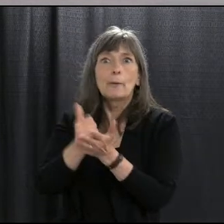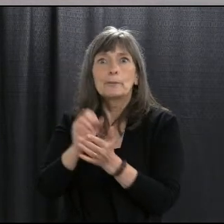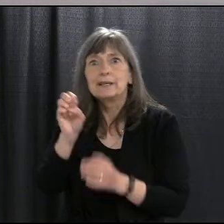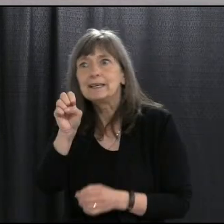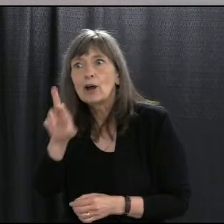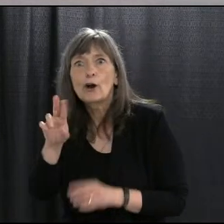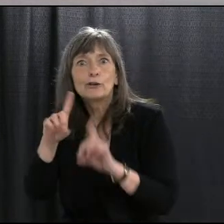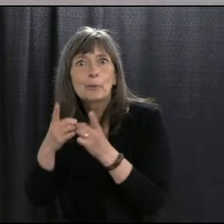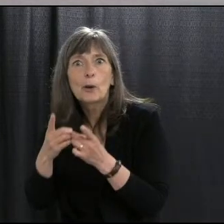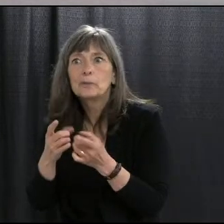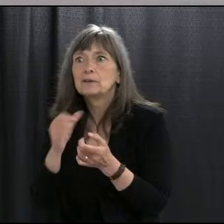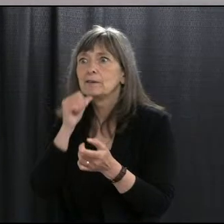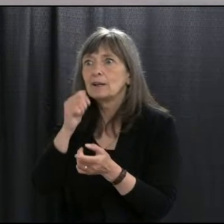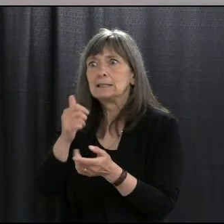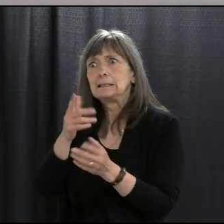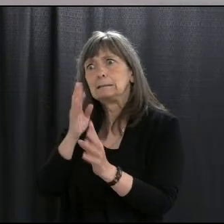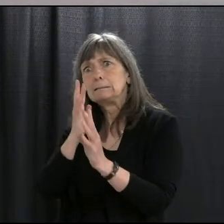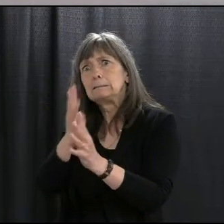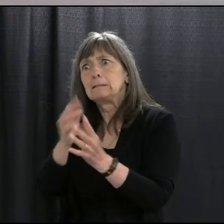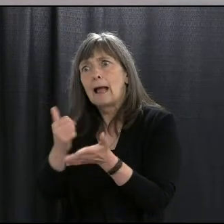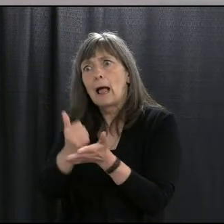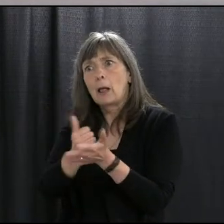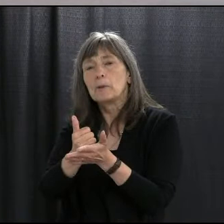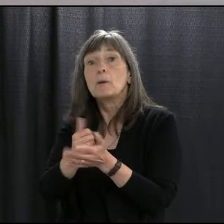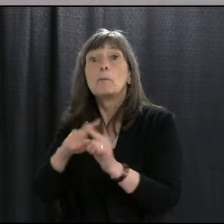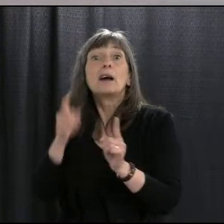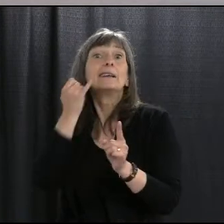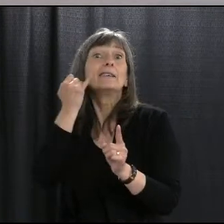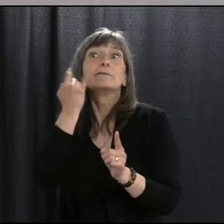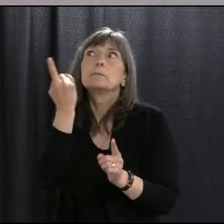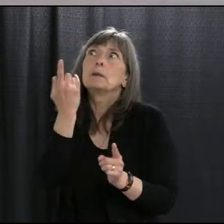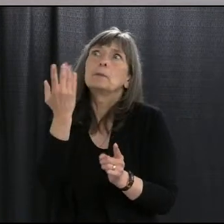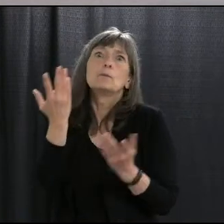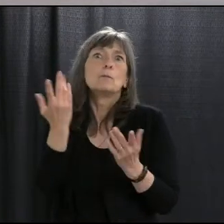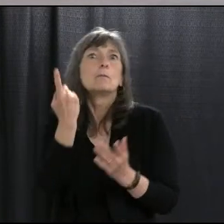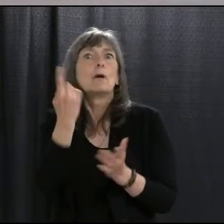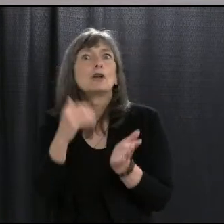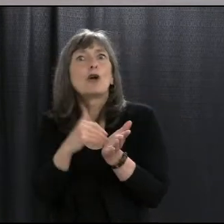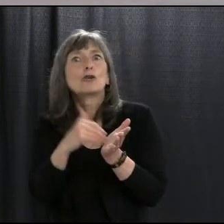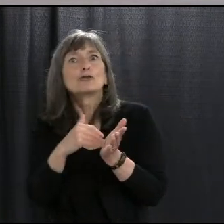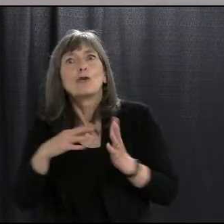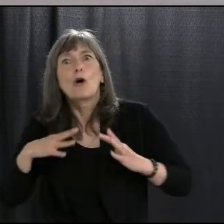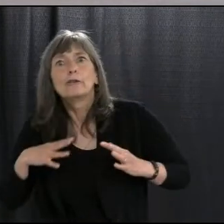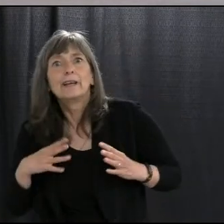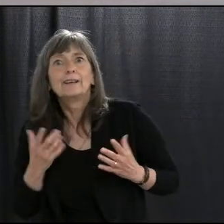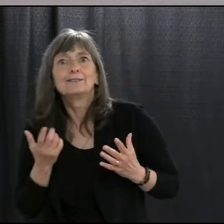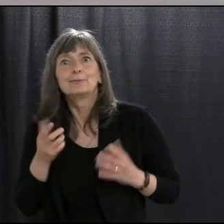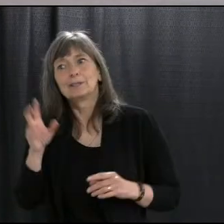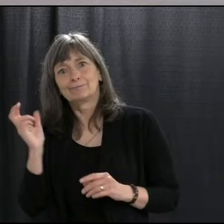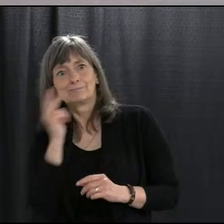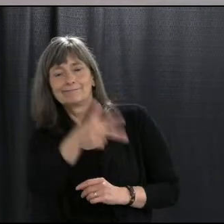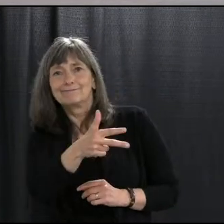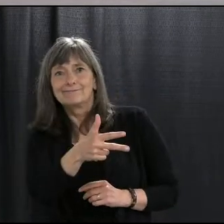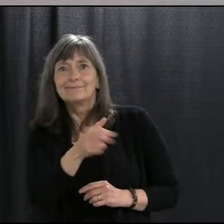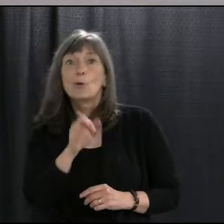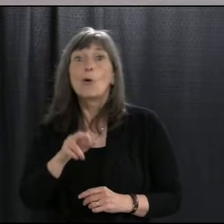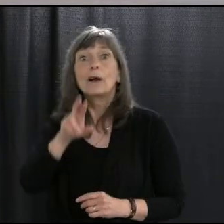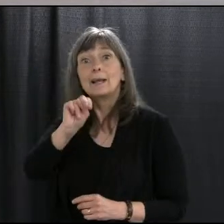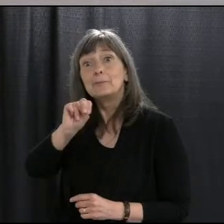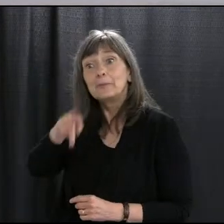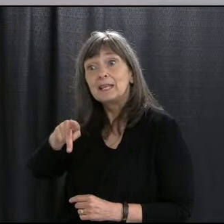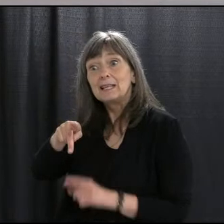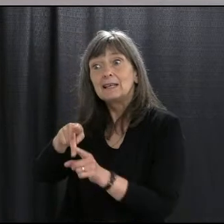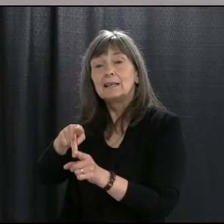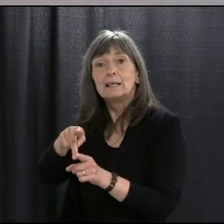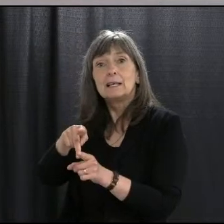going on vacation, for example, these units will be required. Or if a nurse practitioner